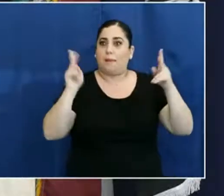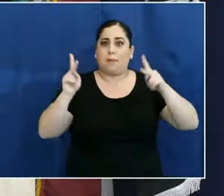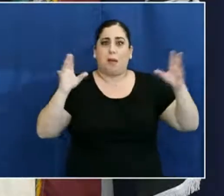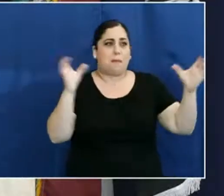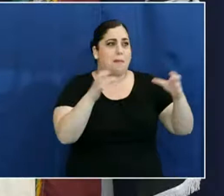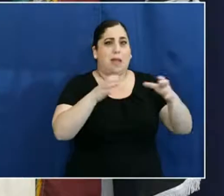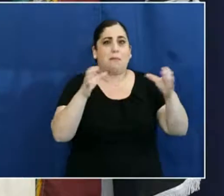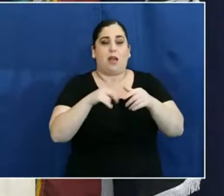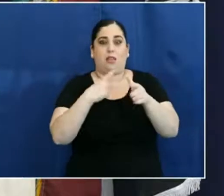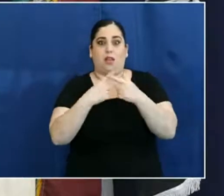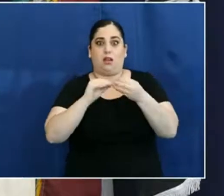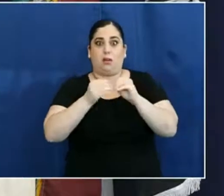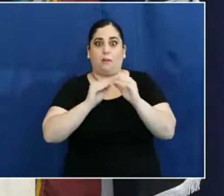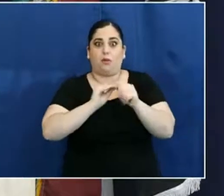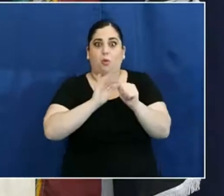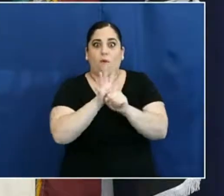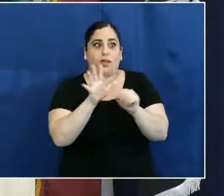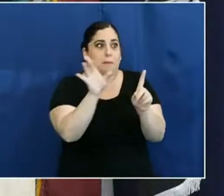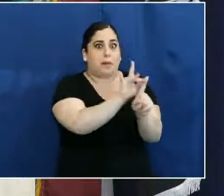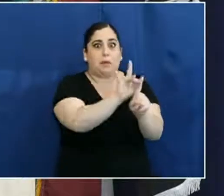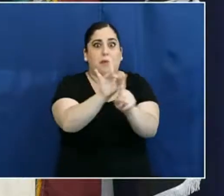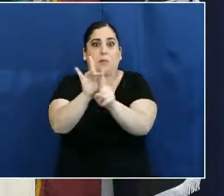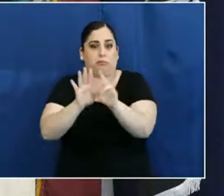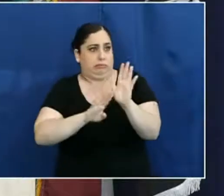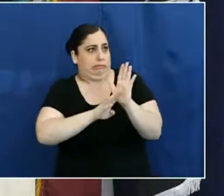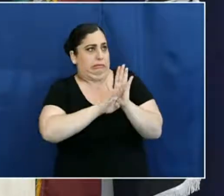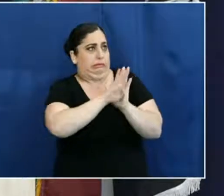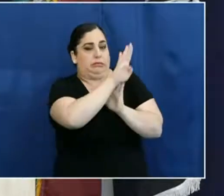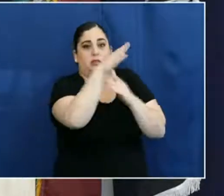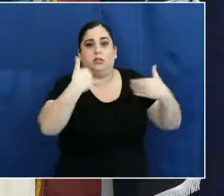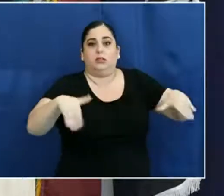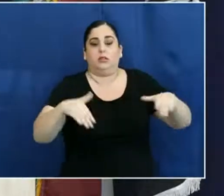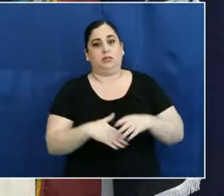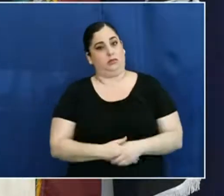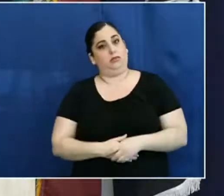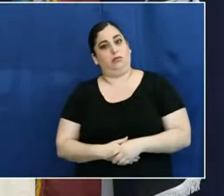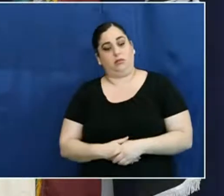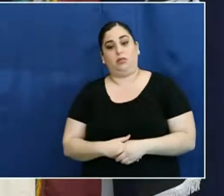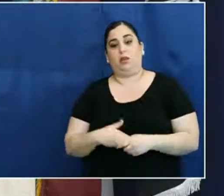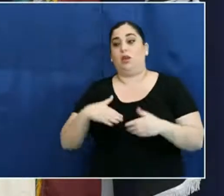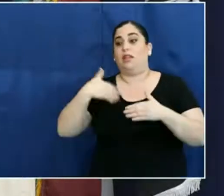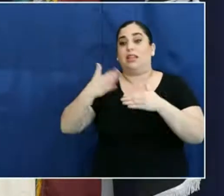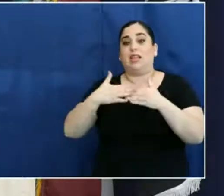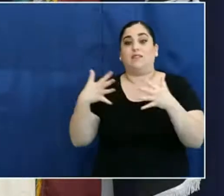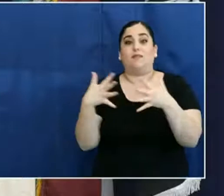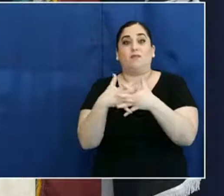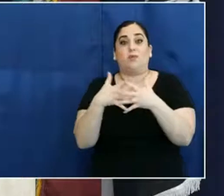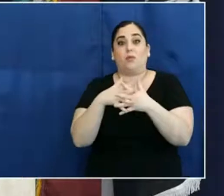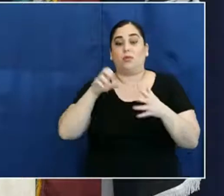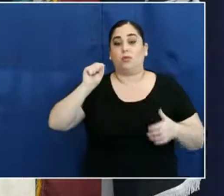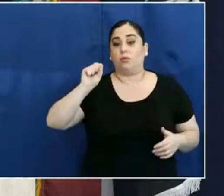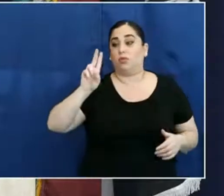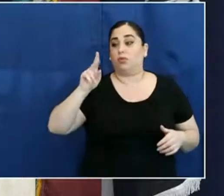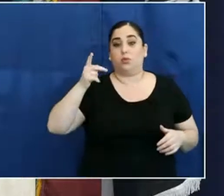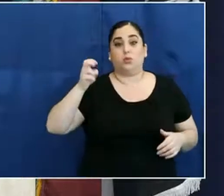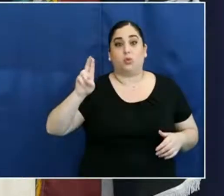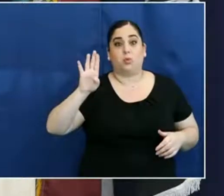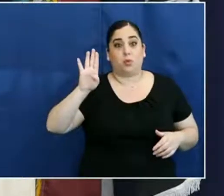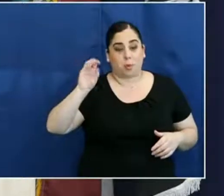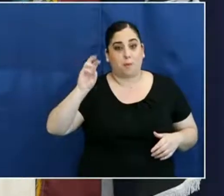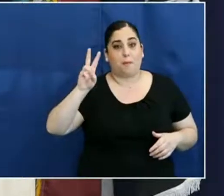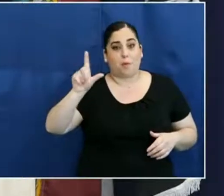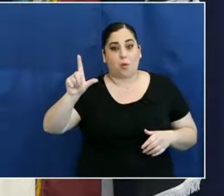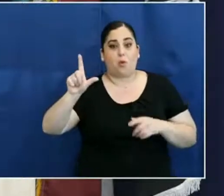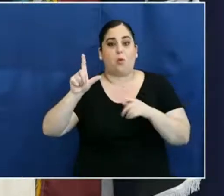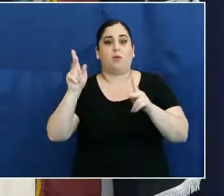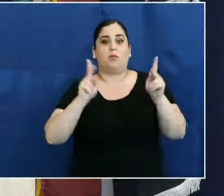occasions are not so much creating a problem or a spike. And again, we're going in the right direction. Let's just see it all the way through and